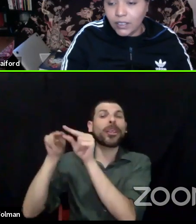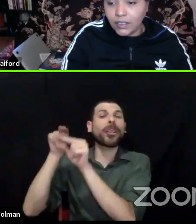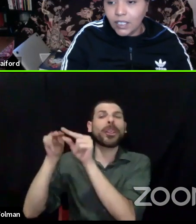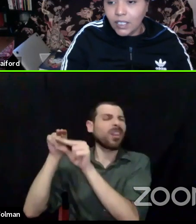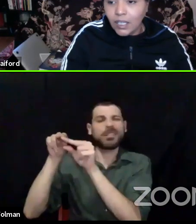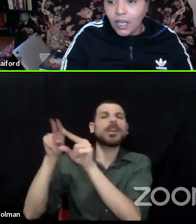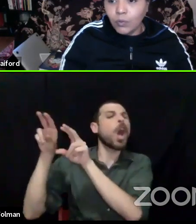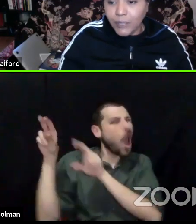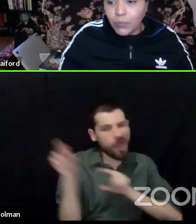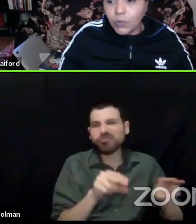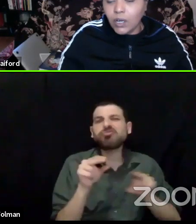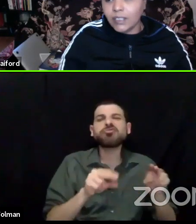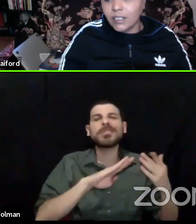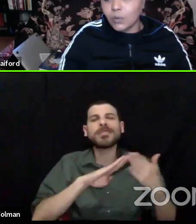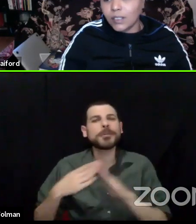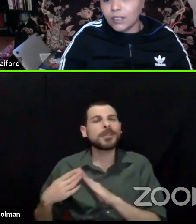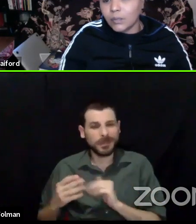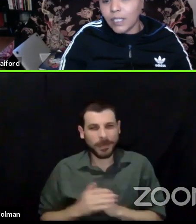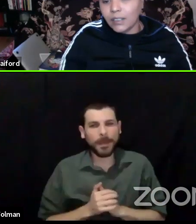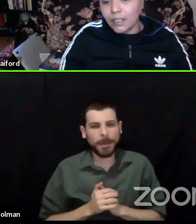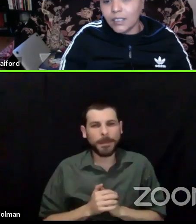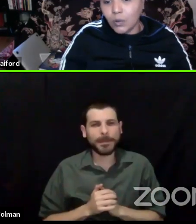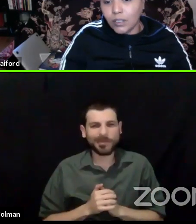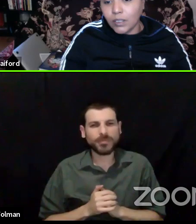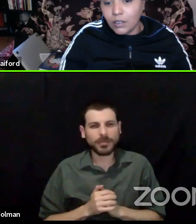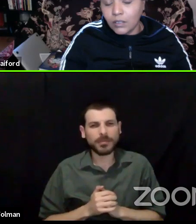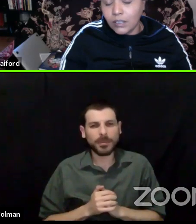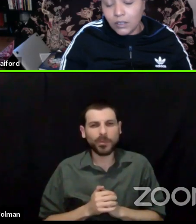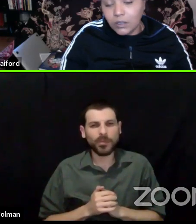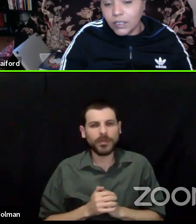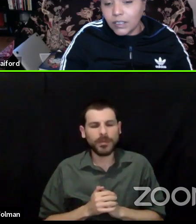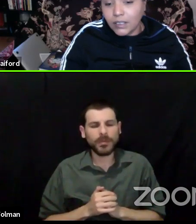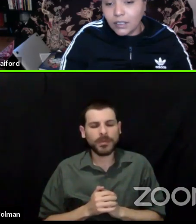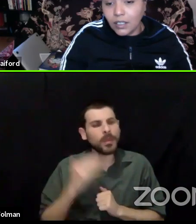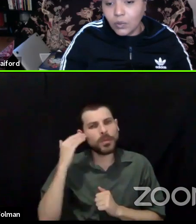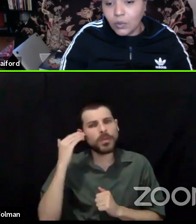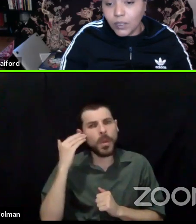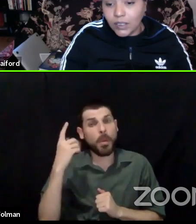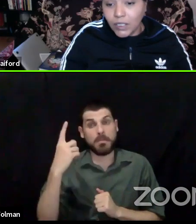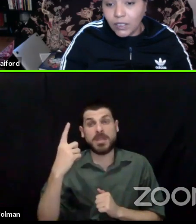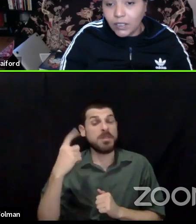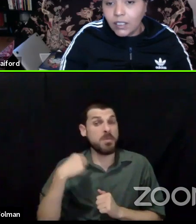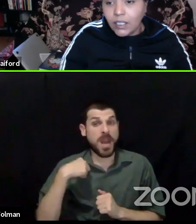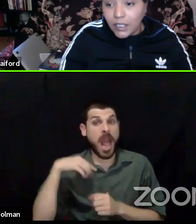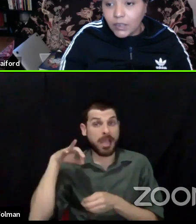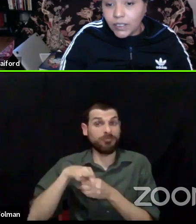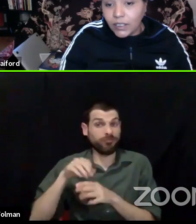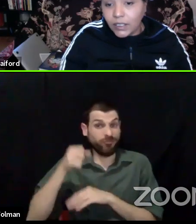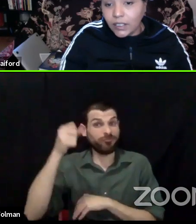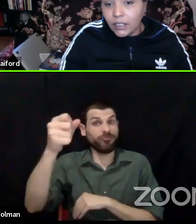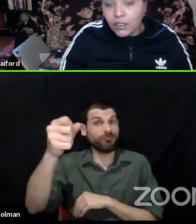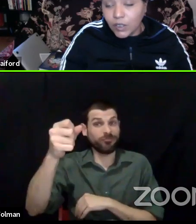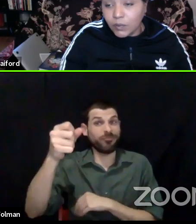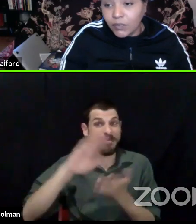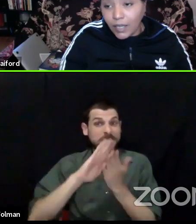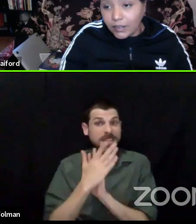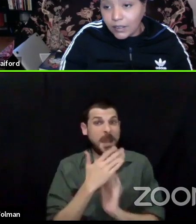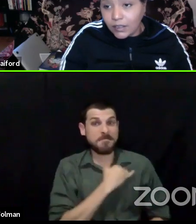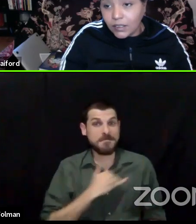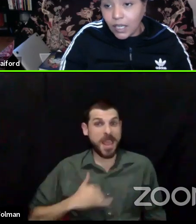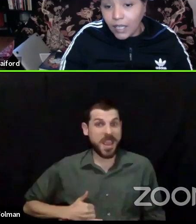exploit us. People already know one of the main things I want to go do in City Hall once I'm in there is bring in a stream